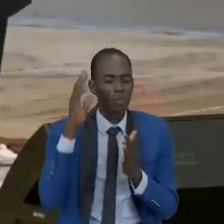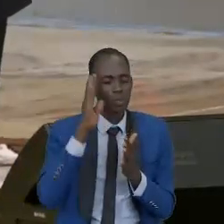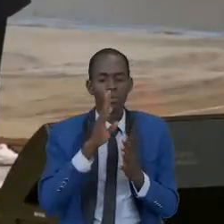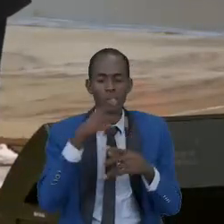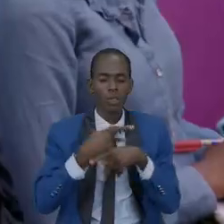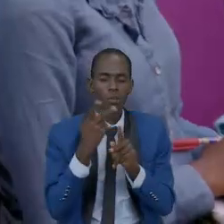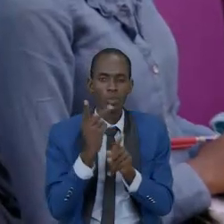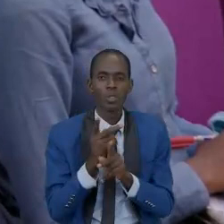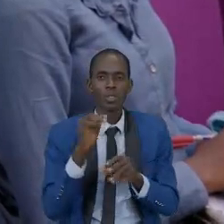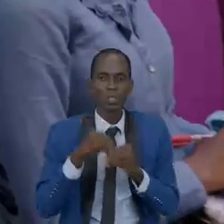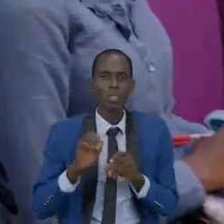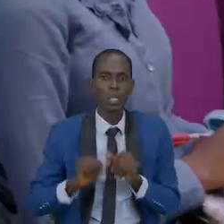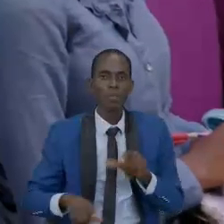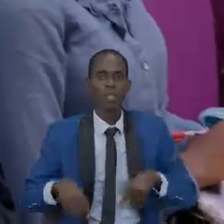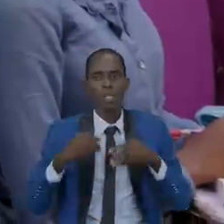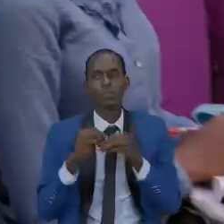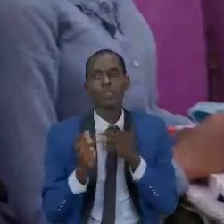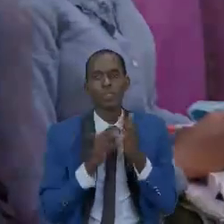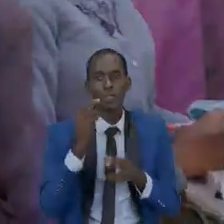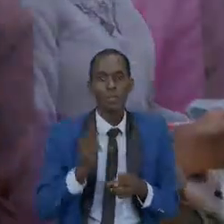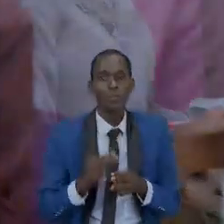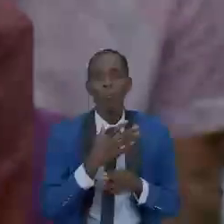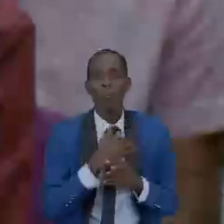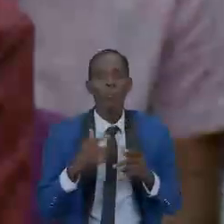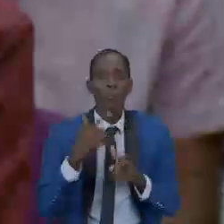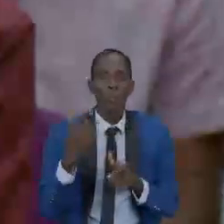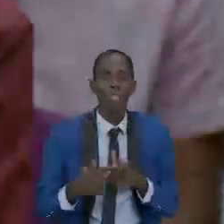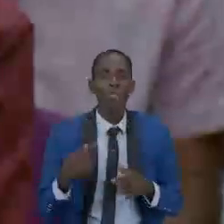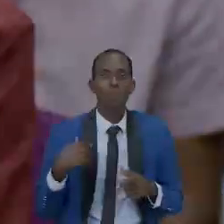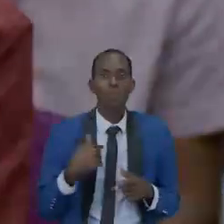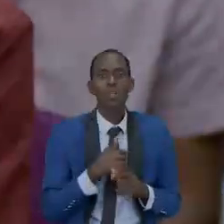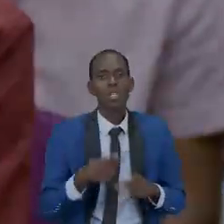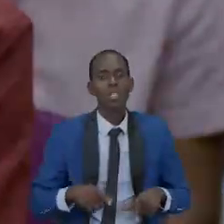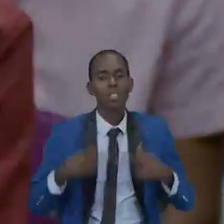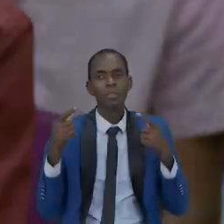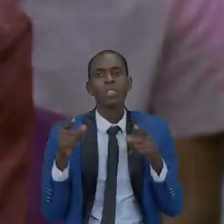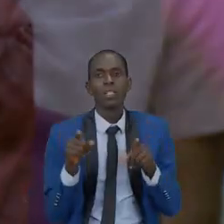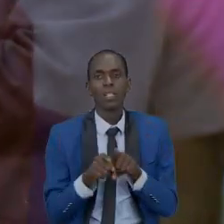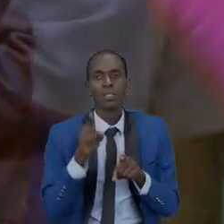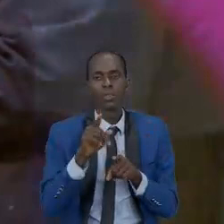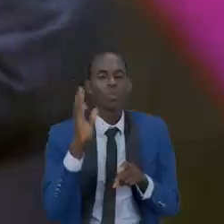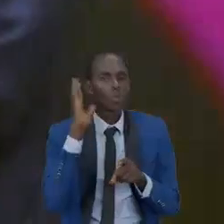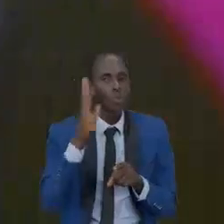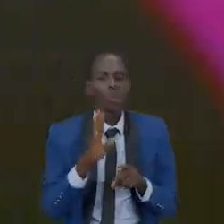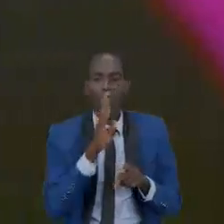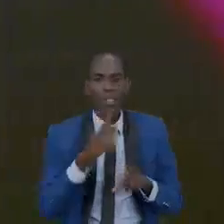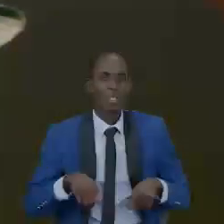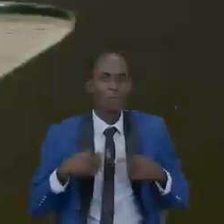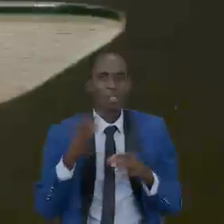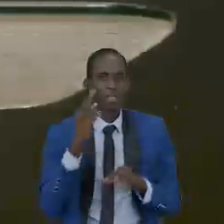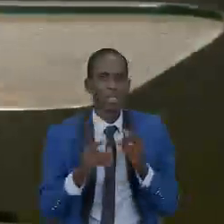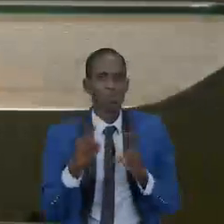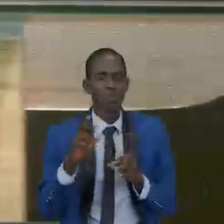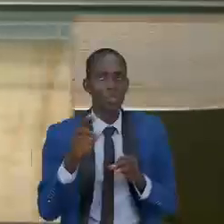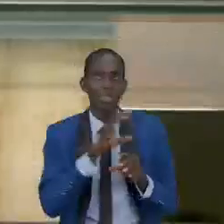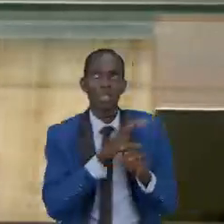in Jesus' name. And then you live like he would have been living if he were here right now. We're